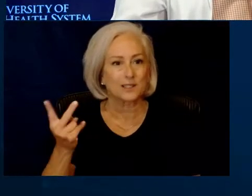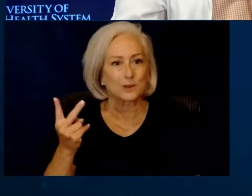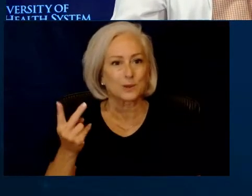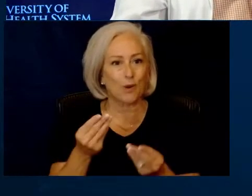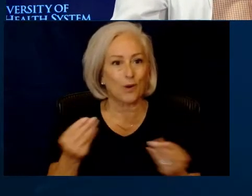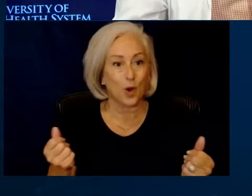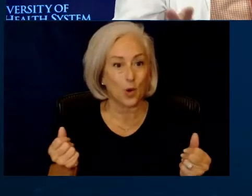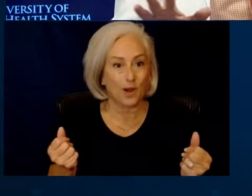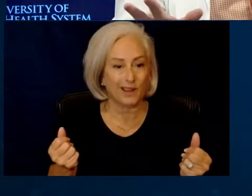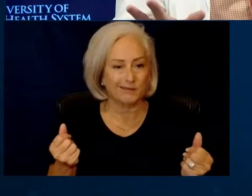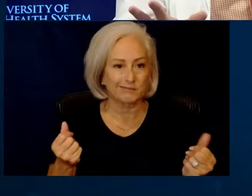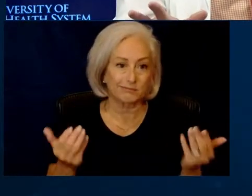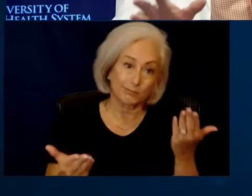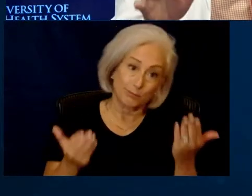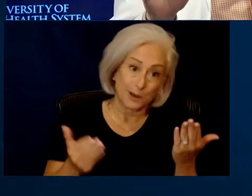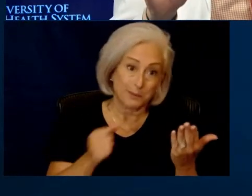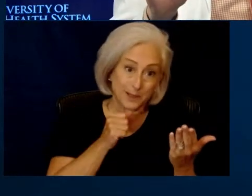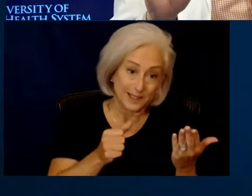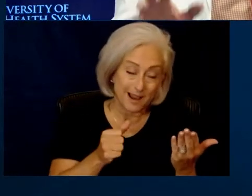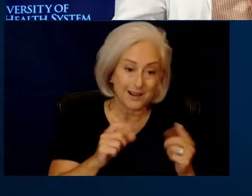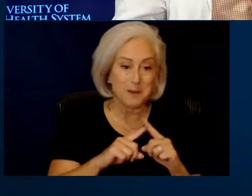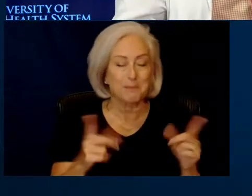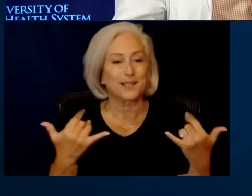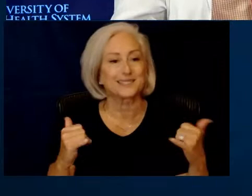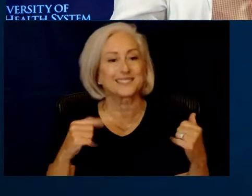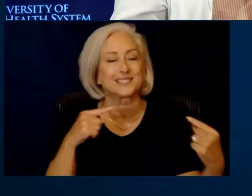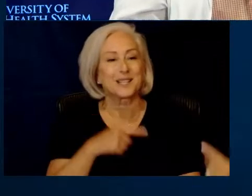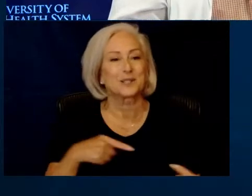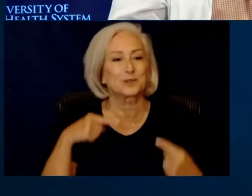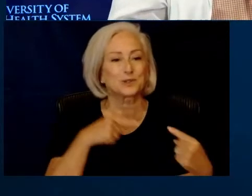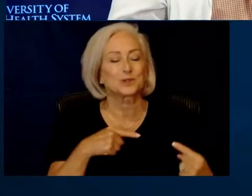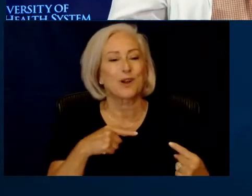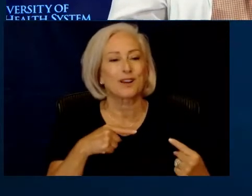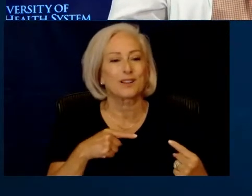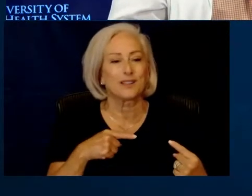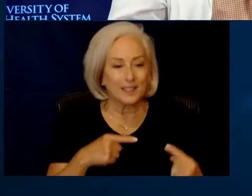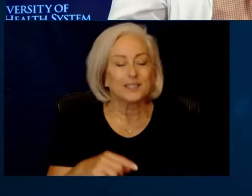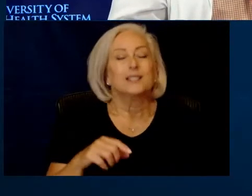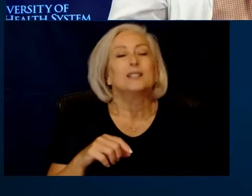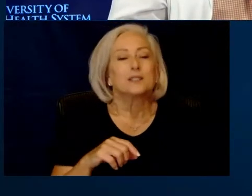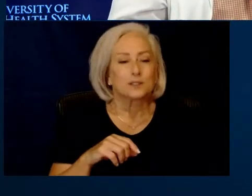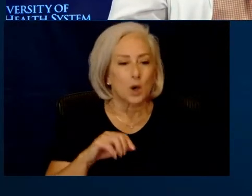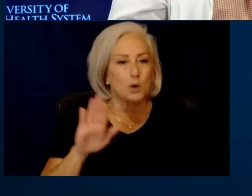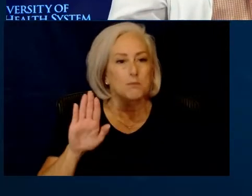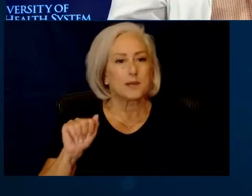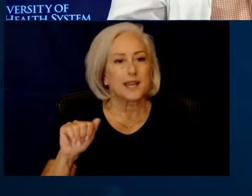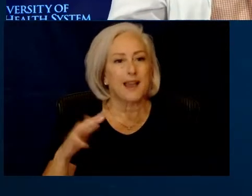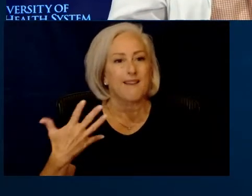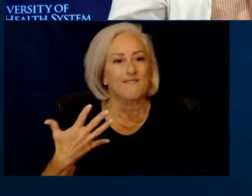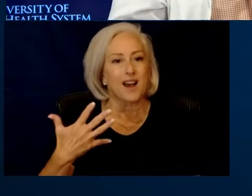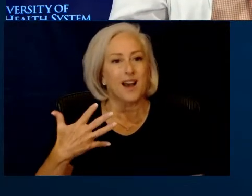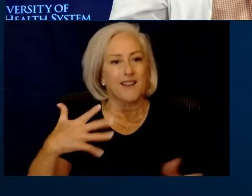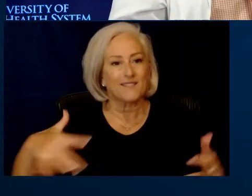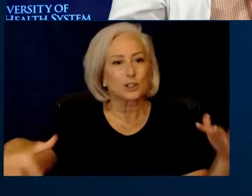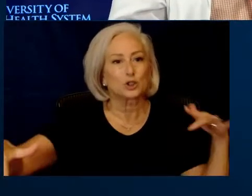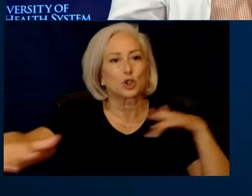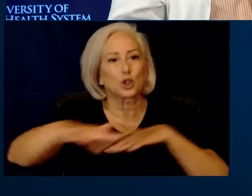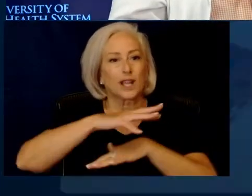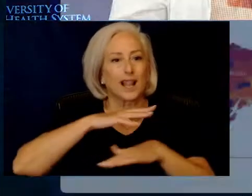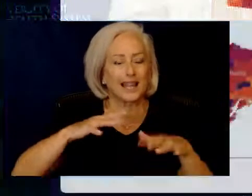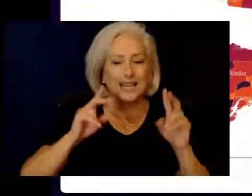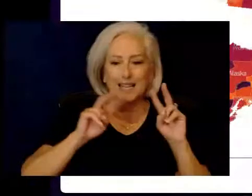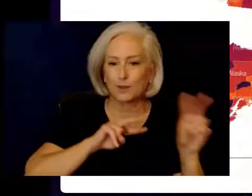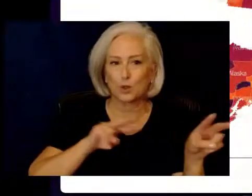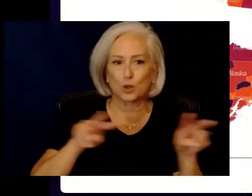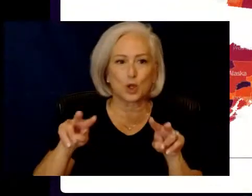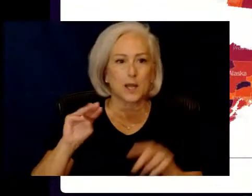struggle right now because BA.5 is out there. It's circulating widely. And if we can look at the New York Times heat map for just a minute, guys, you have that. There you go.